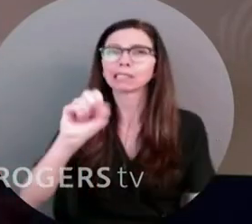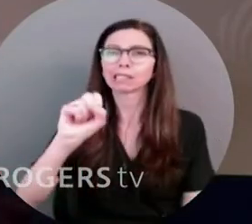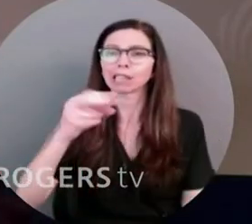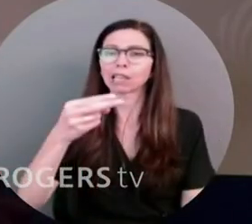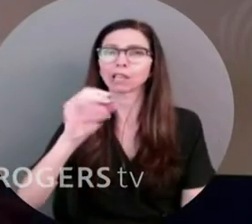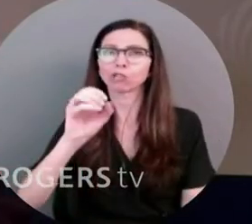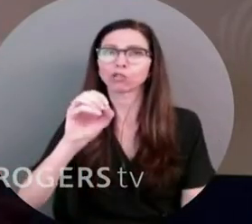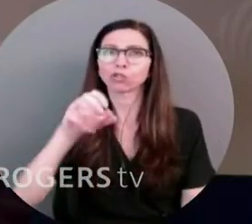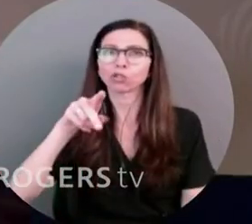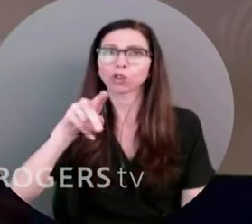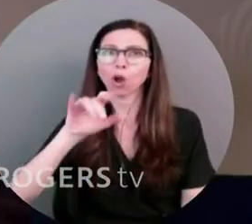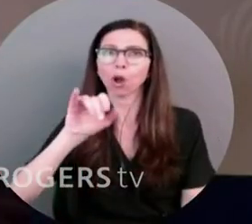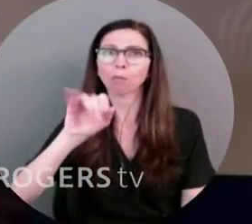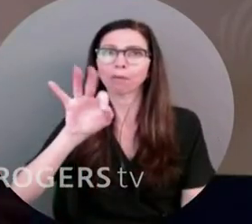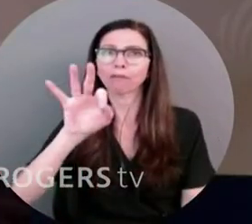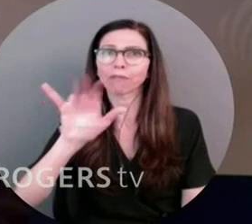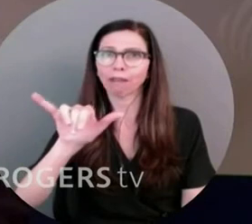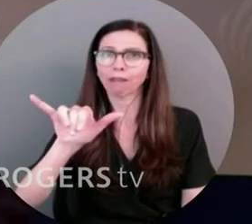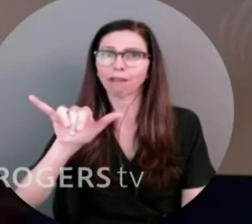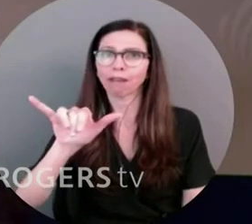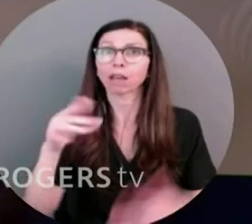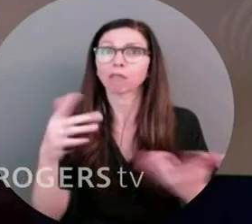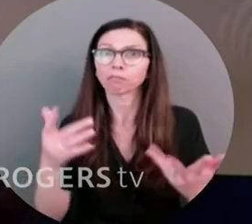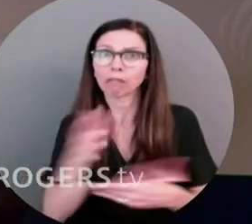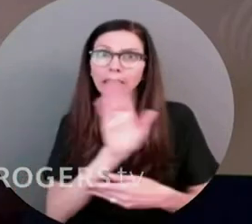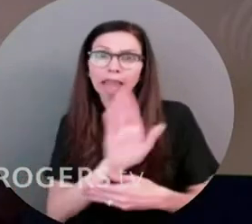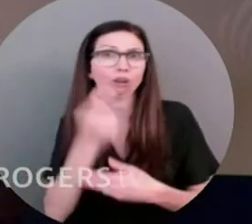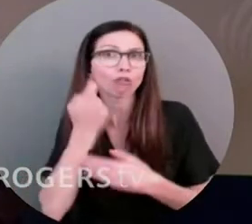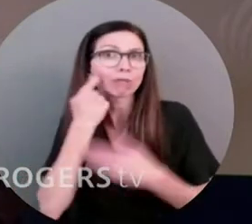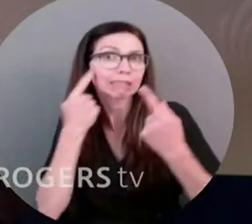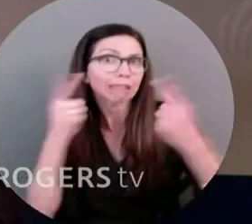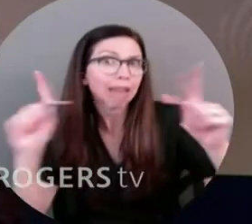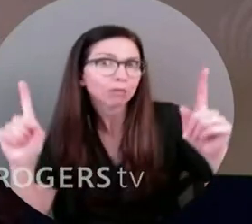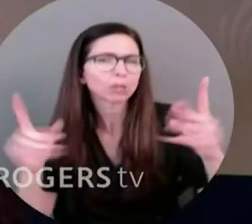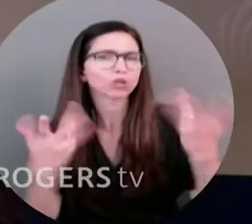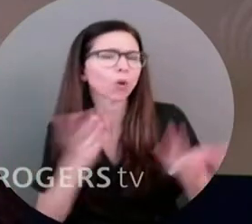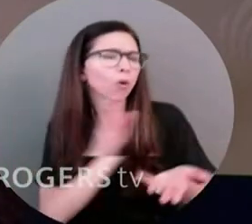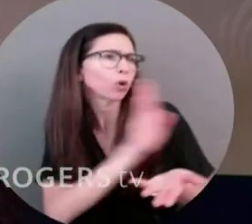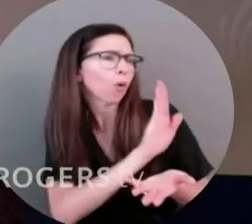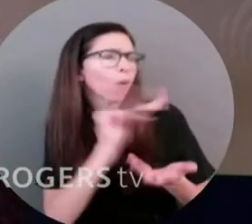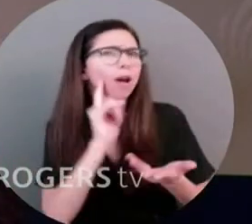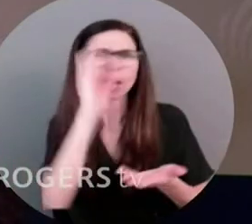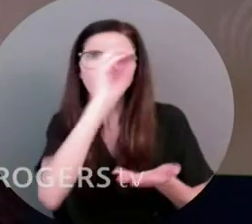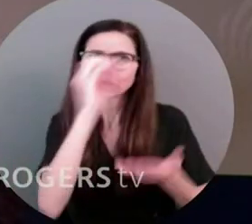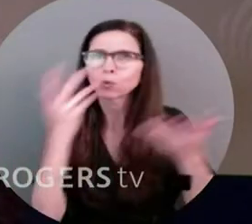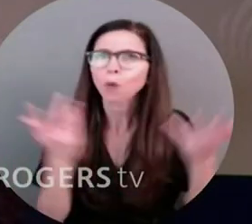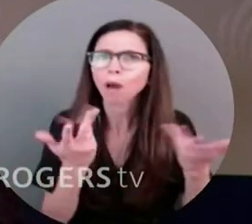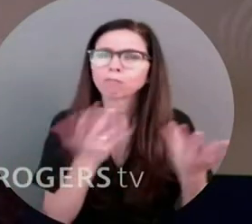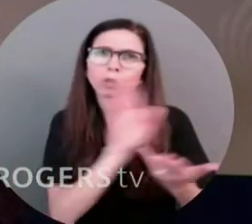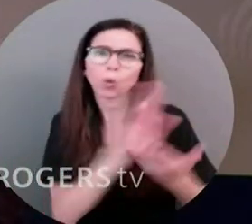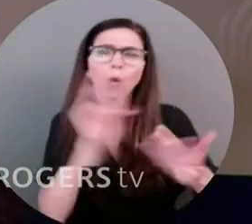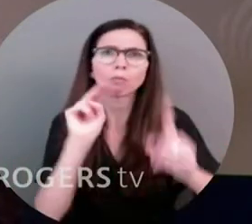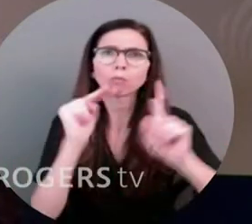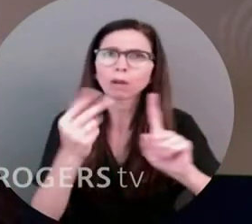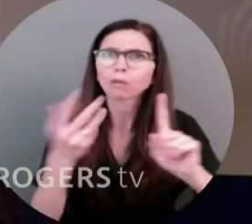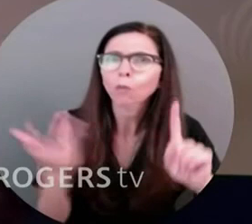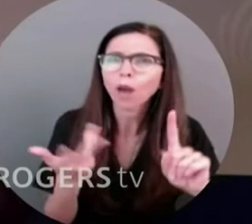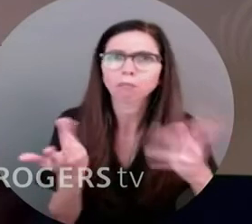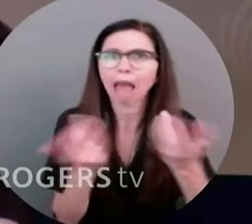your concerns or what you're thinking about for the future when it comes to growth and perhaps the way we are changing the way we